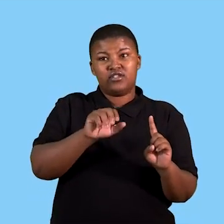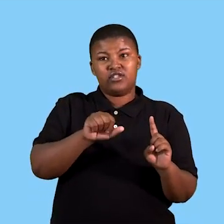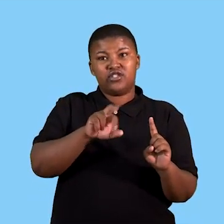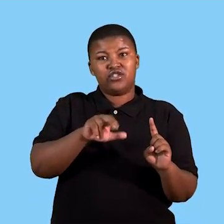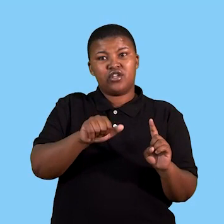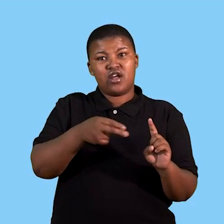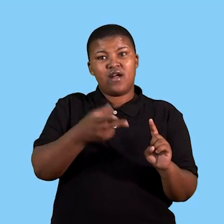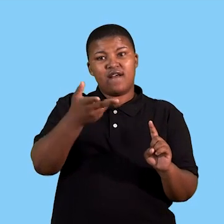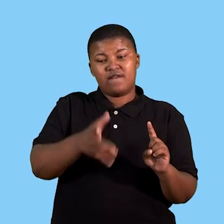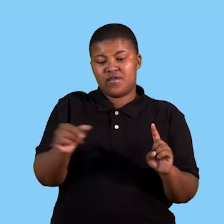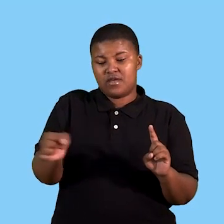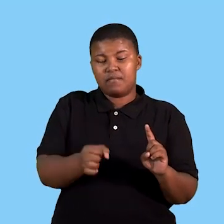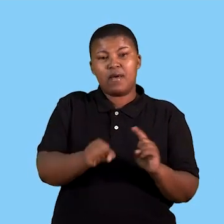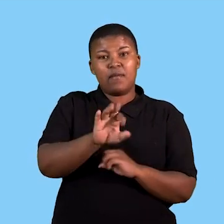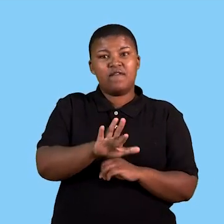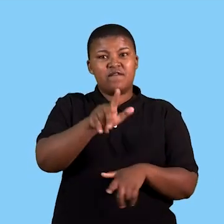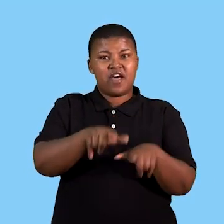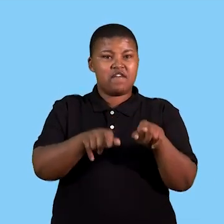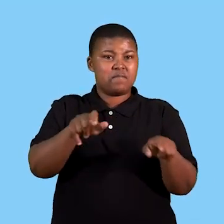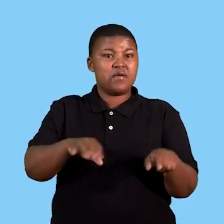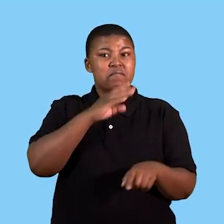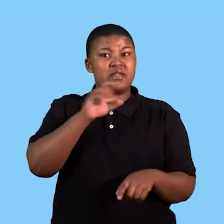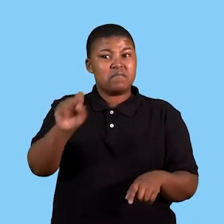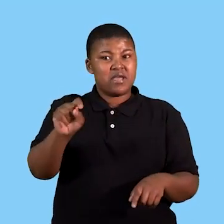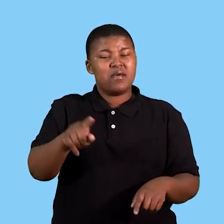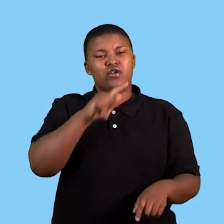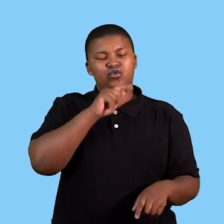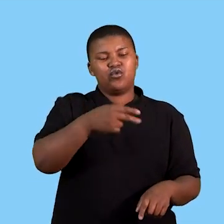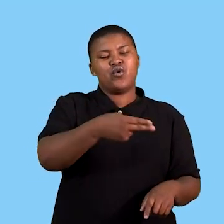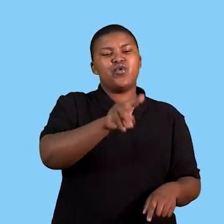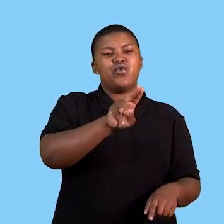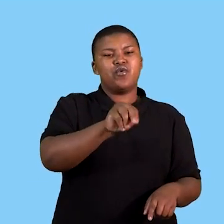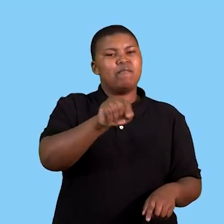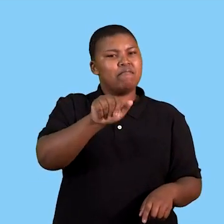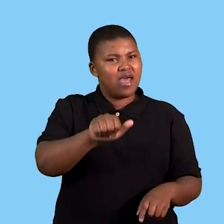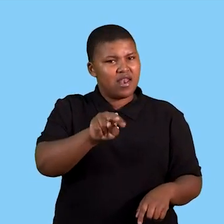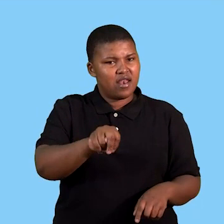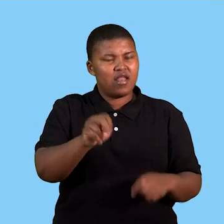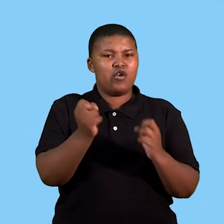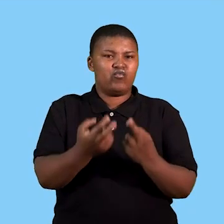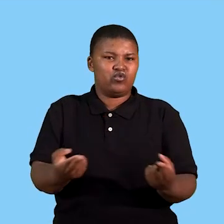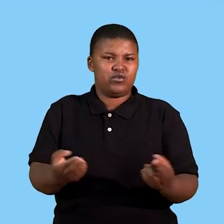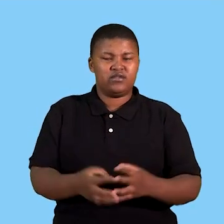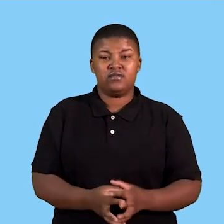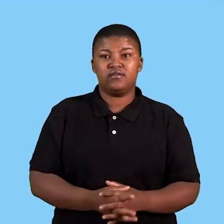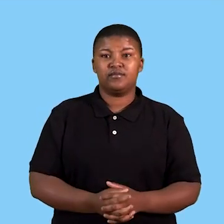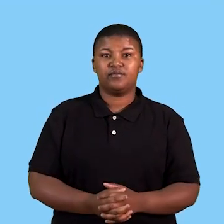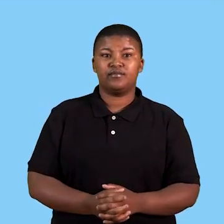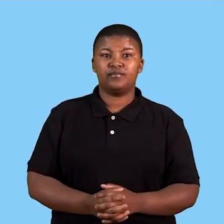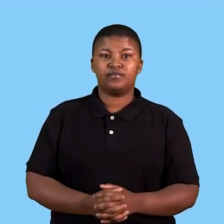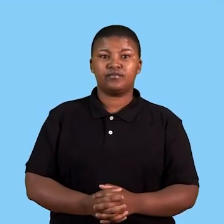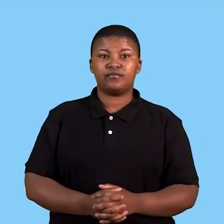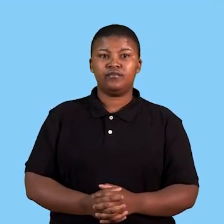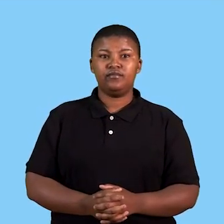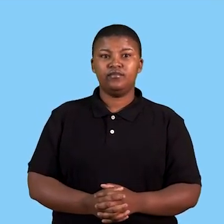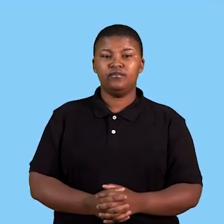5 employees to help her. And this is then, of course, our human resources.